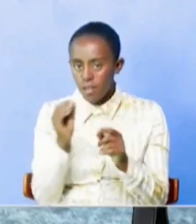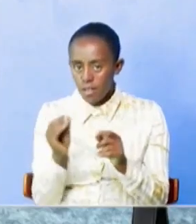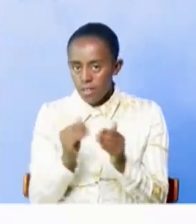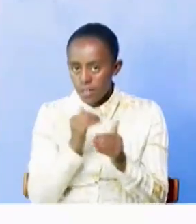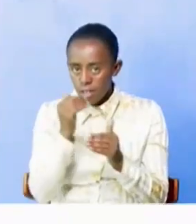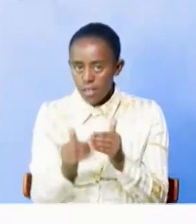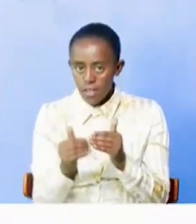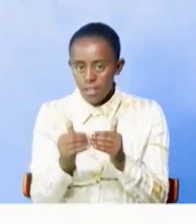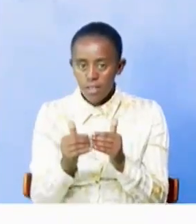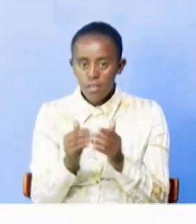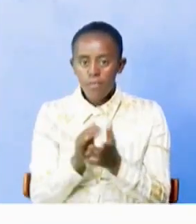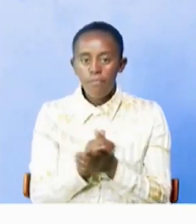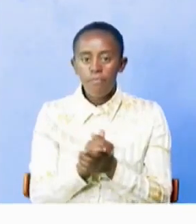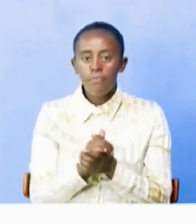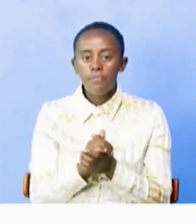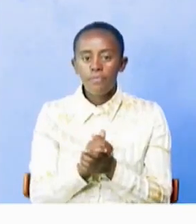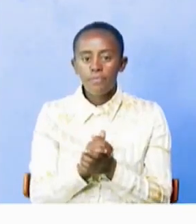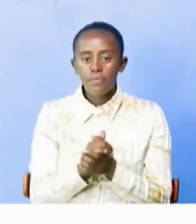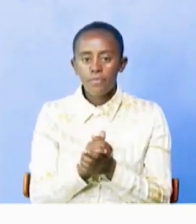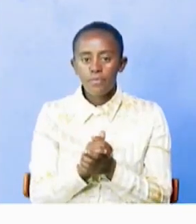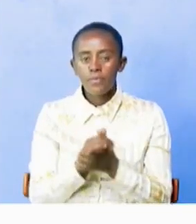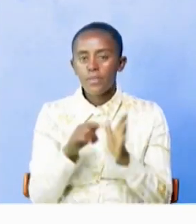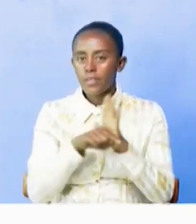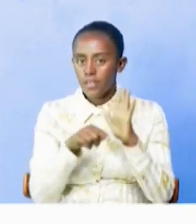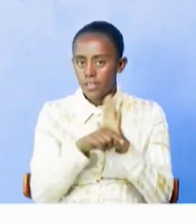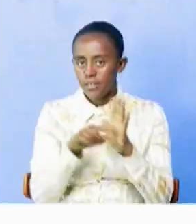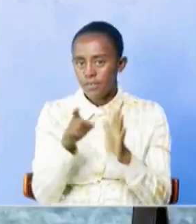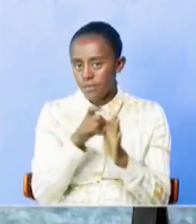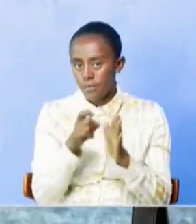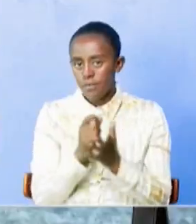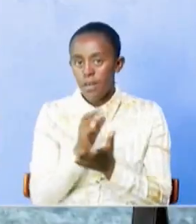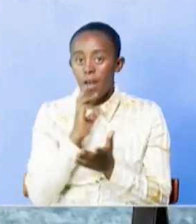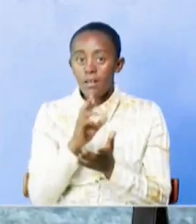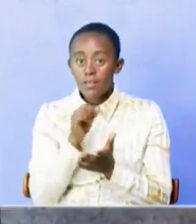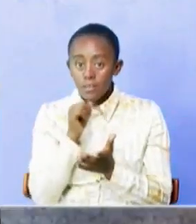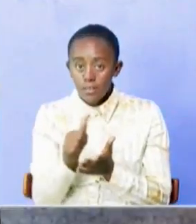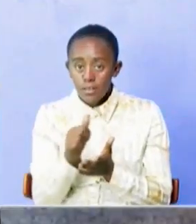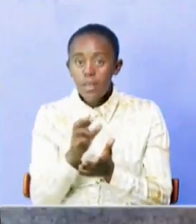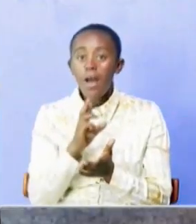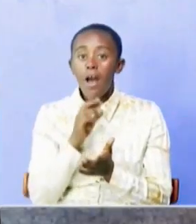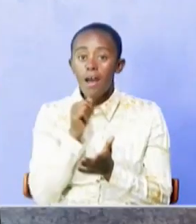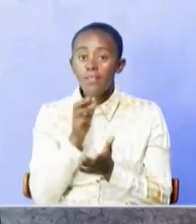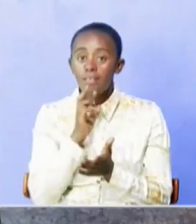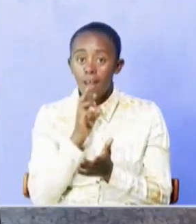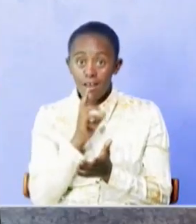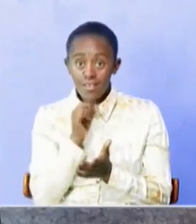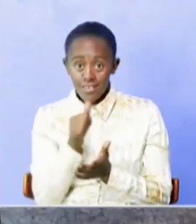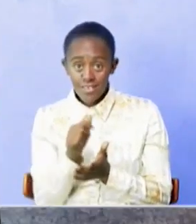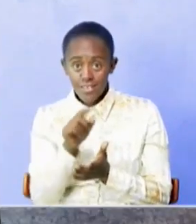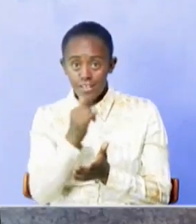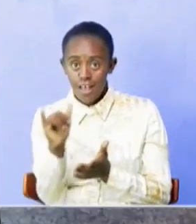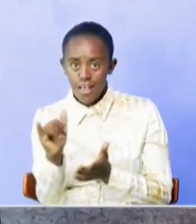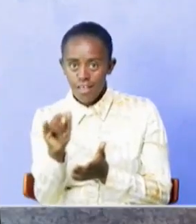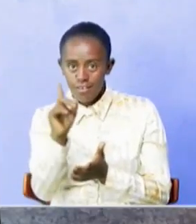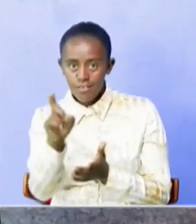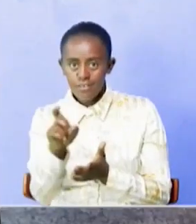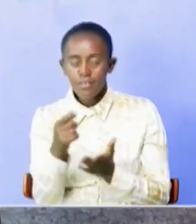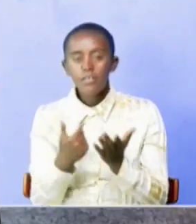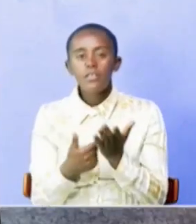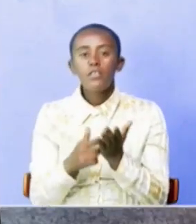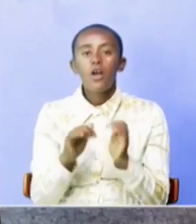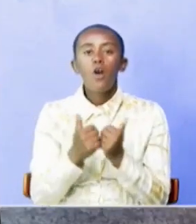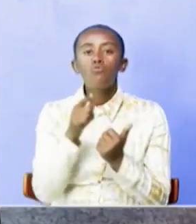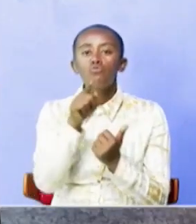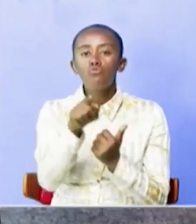comes after is negative. Aren't they? Right? So this is how